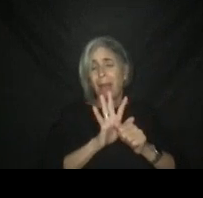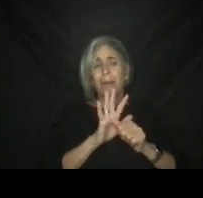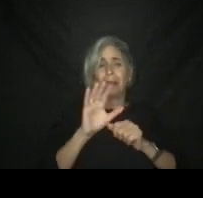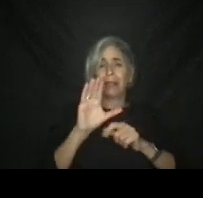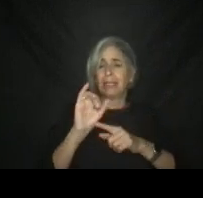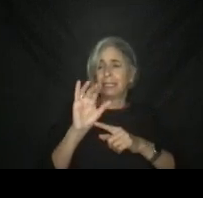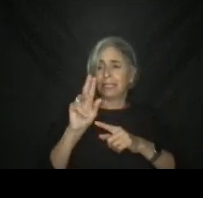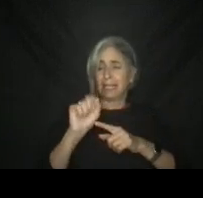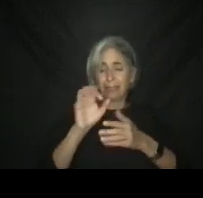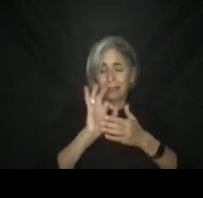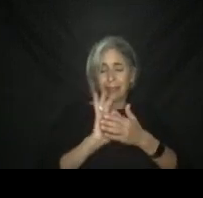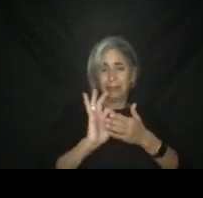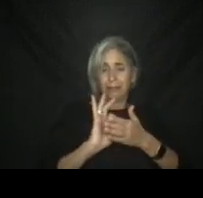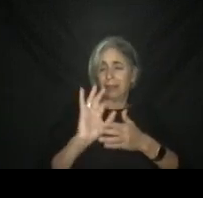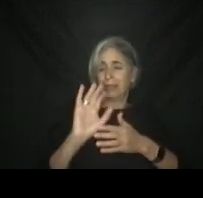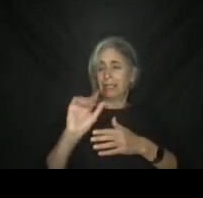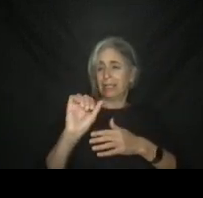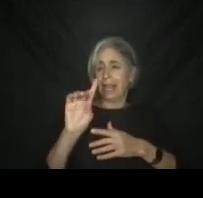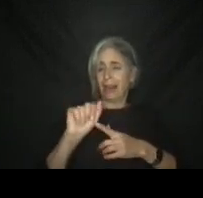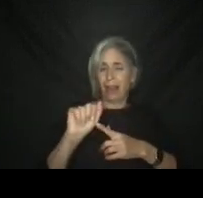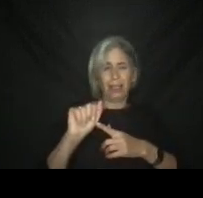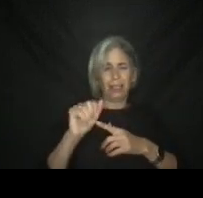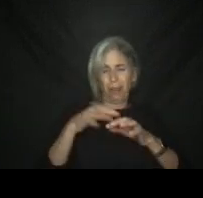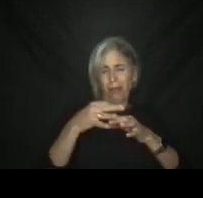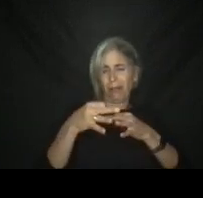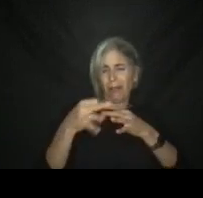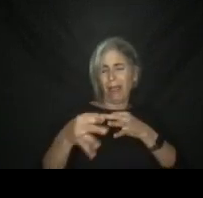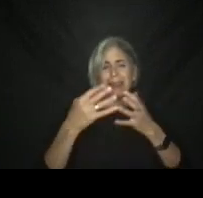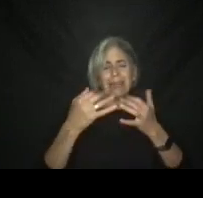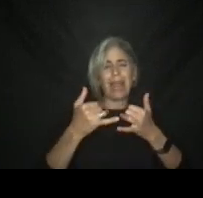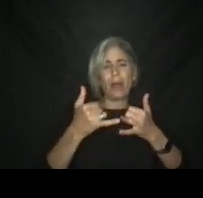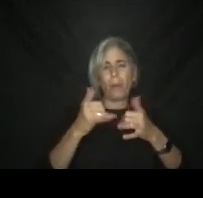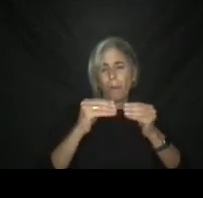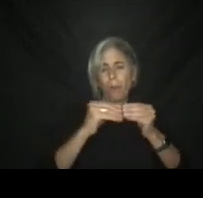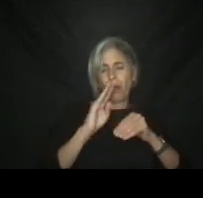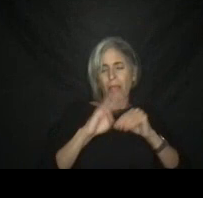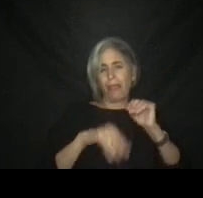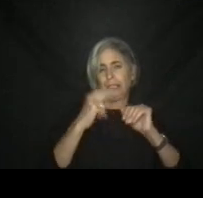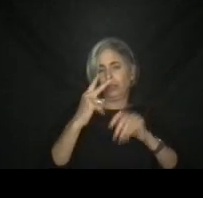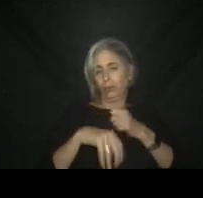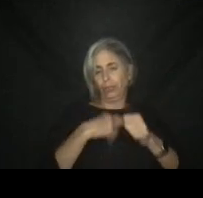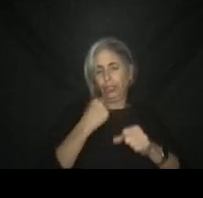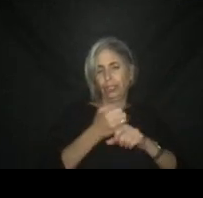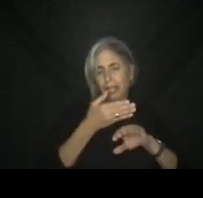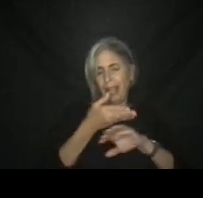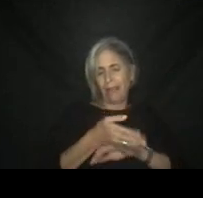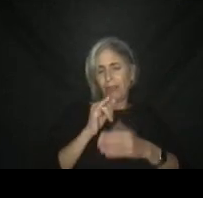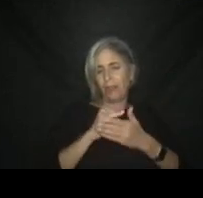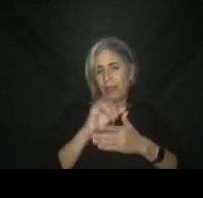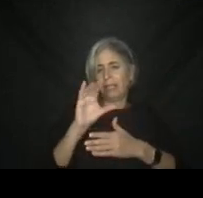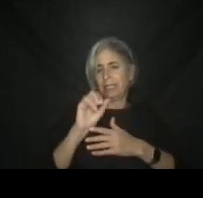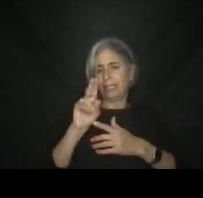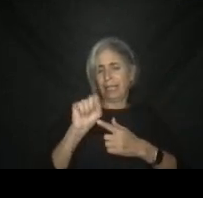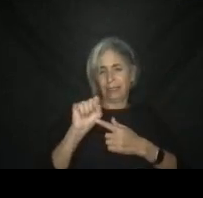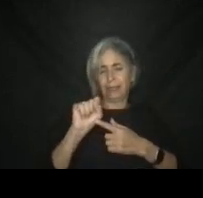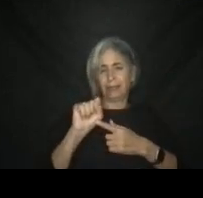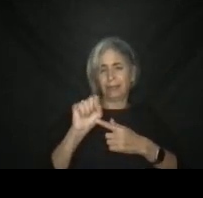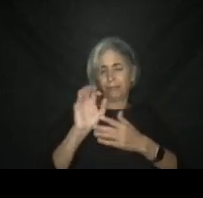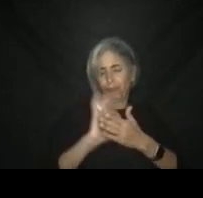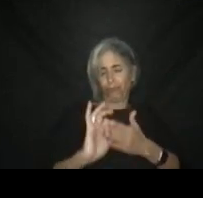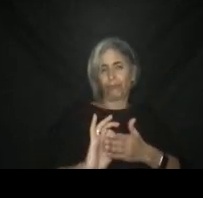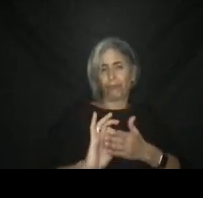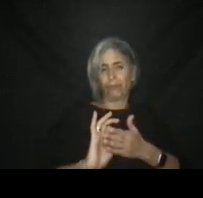data's release was delayed. And so we're now standing here today more than 2 years after the census was initially taken. And of course, this projection